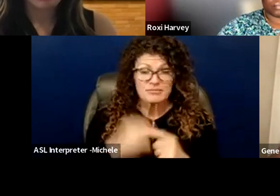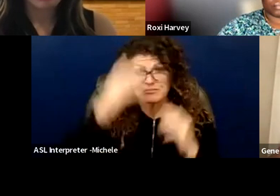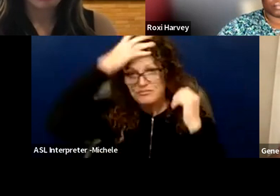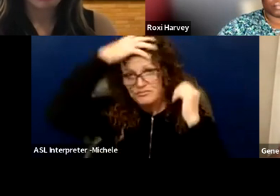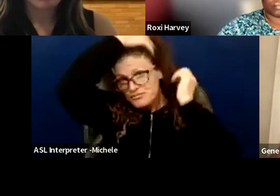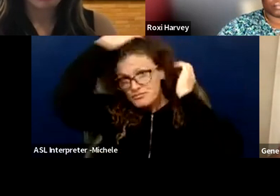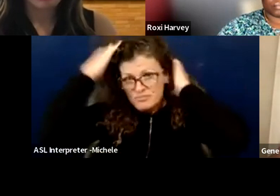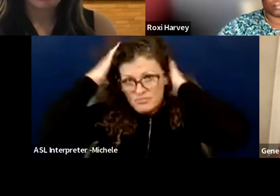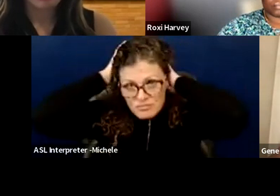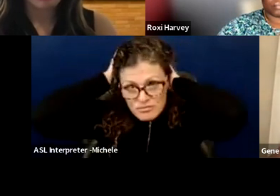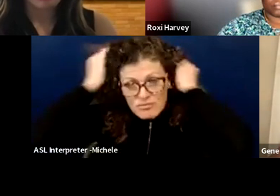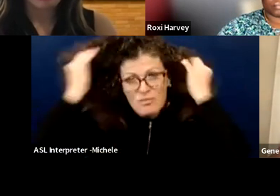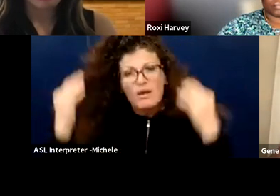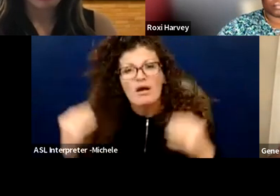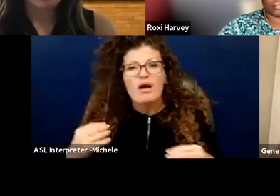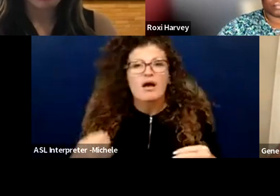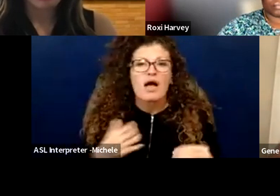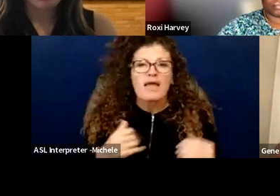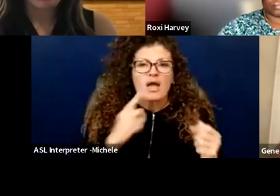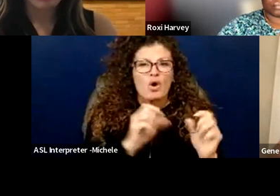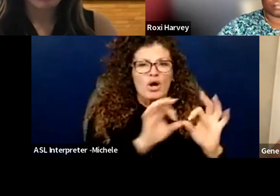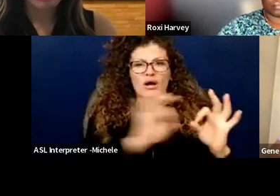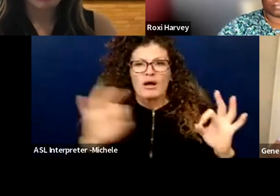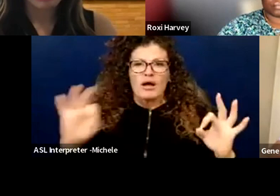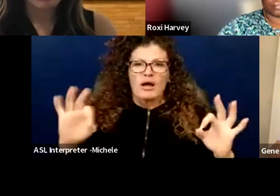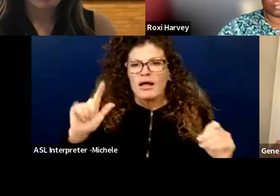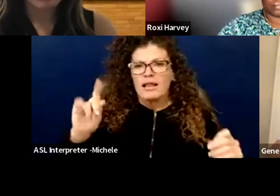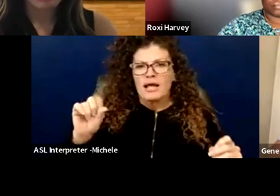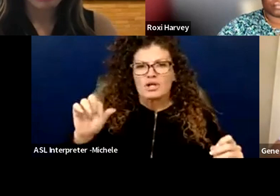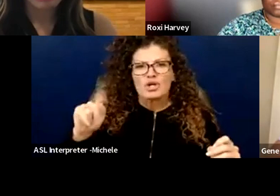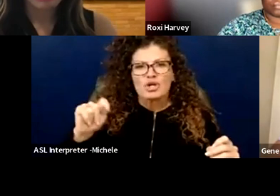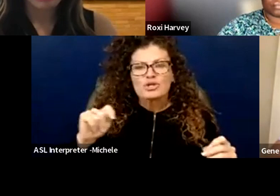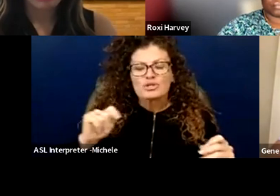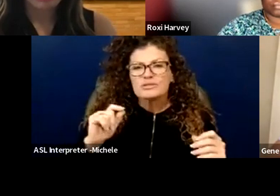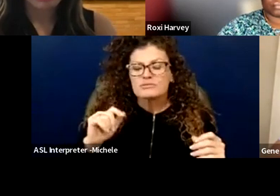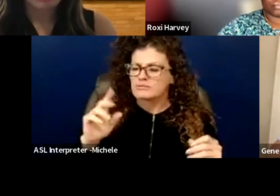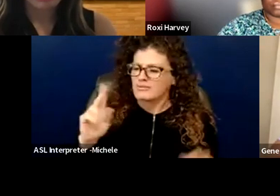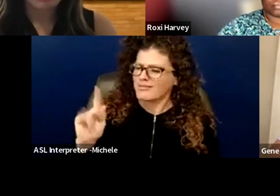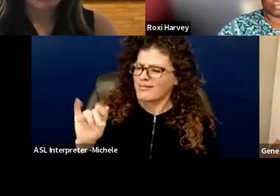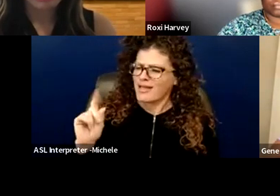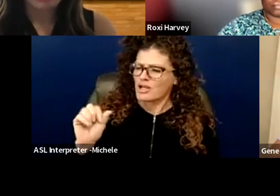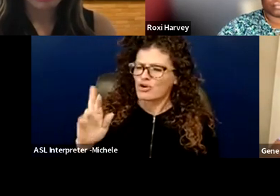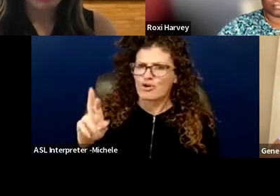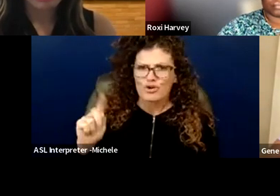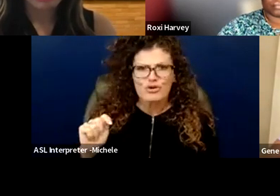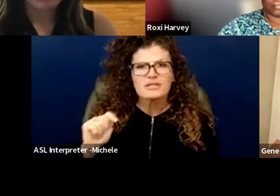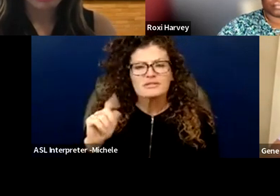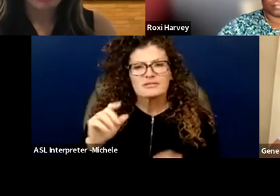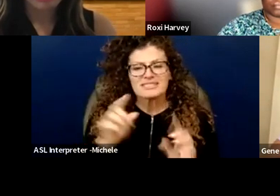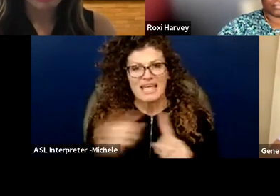on, and were Likert scale questions in order to get reliable responses.